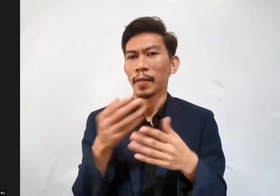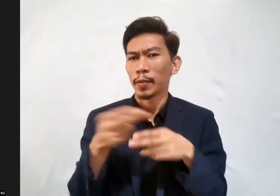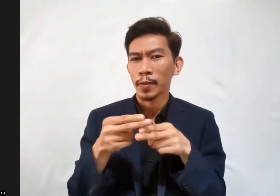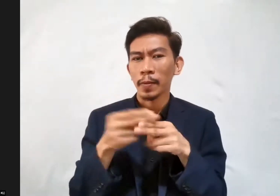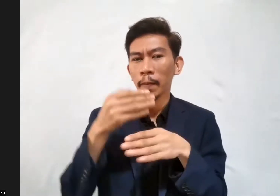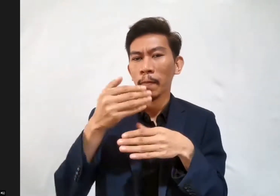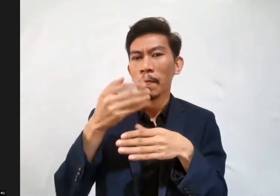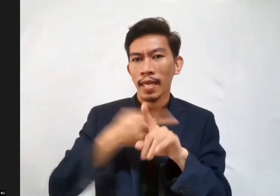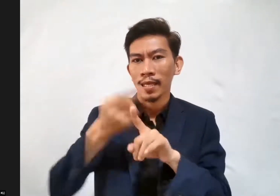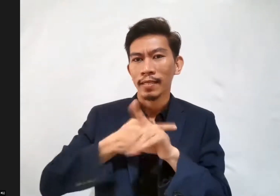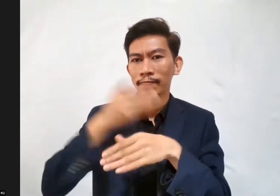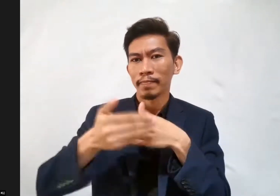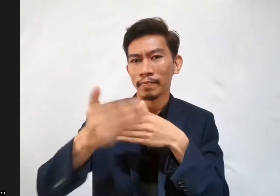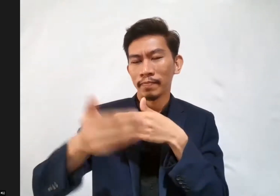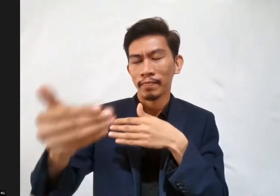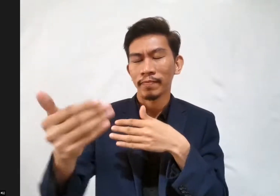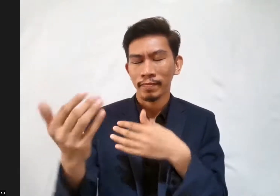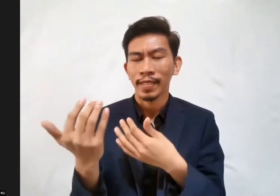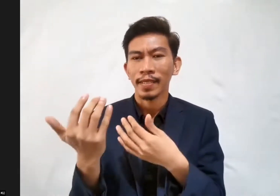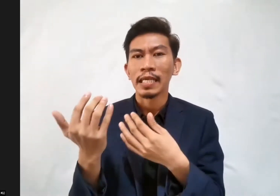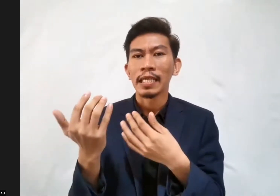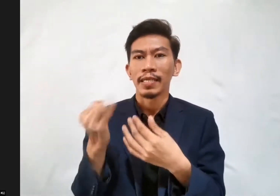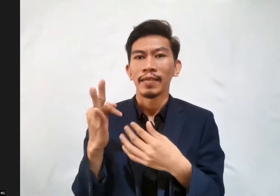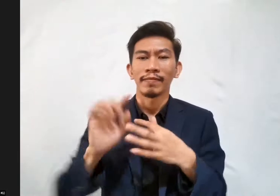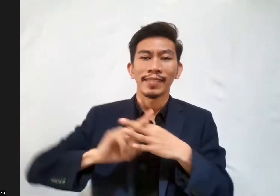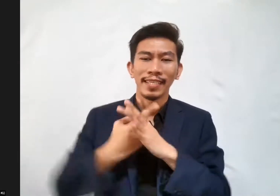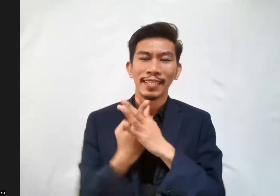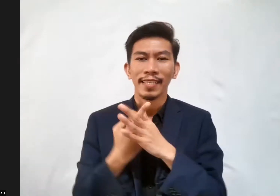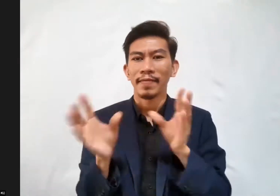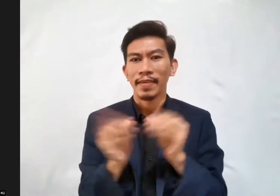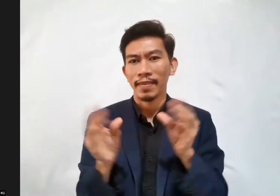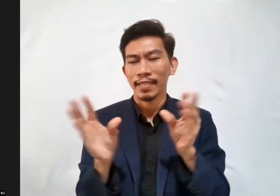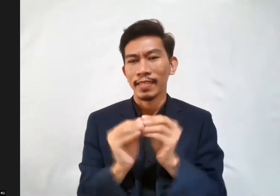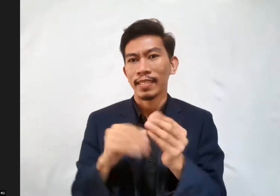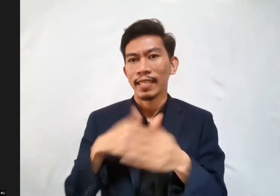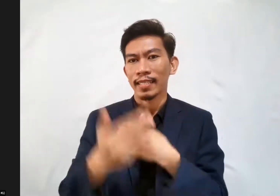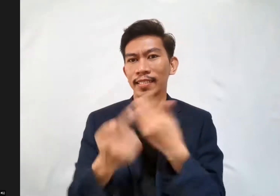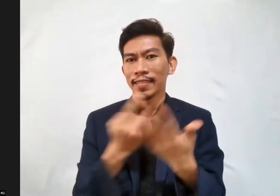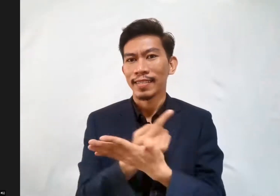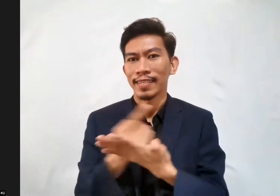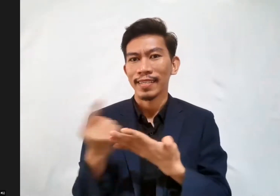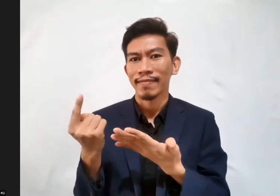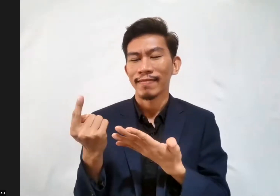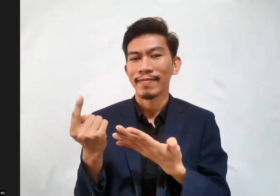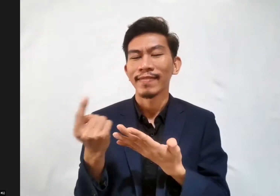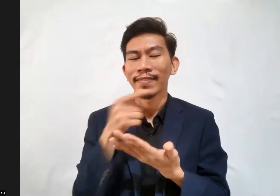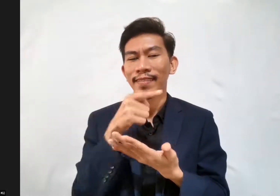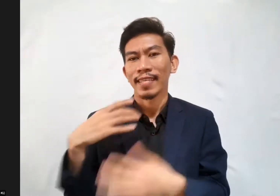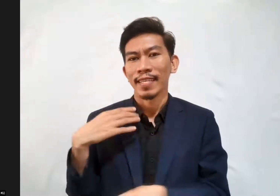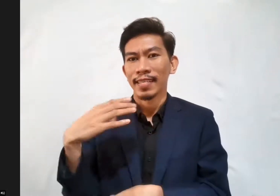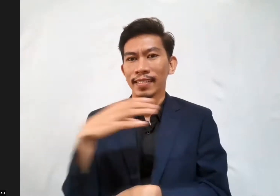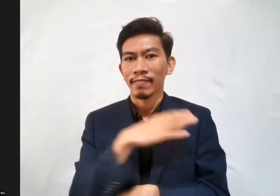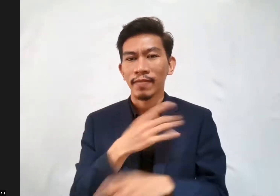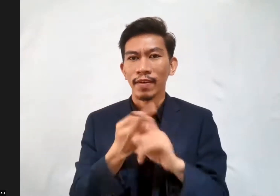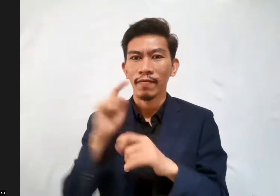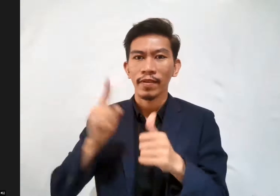the second regular session starts next week. He's the representative of the 1st